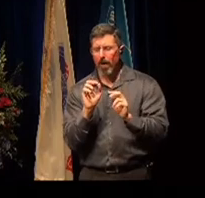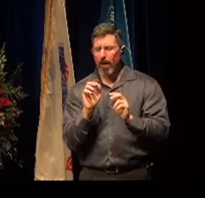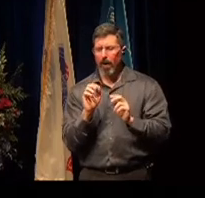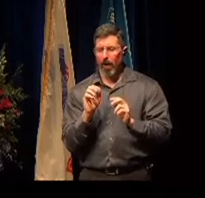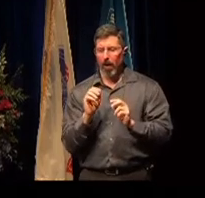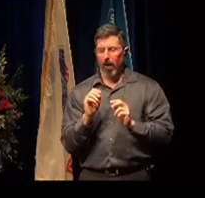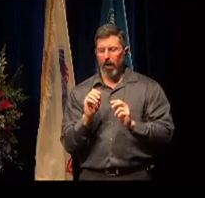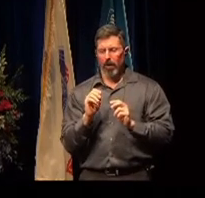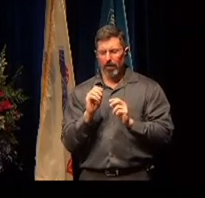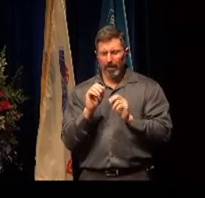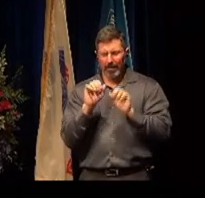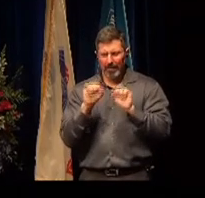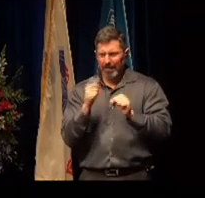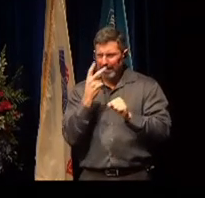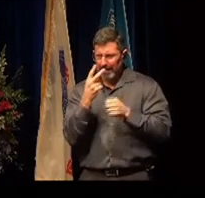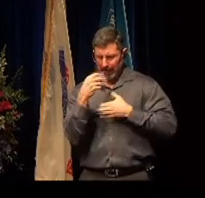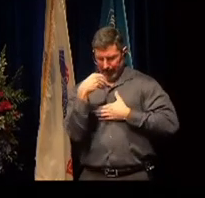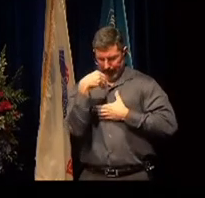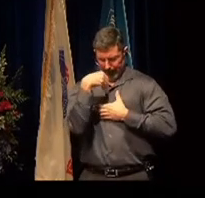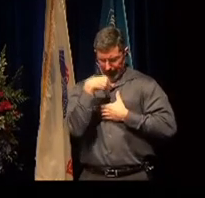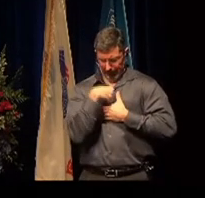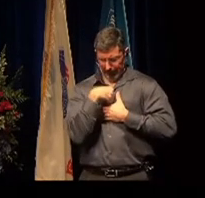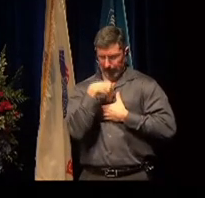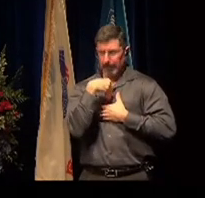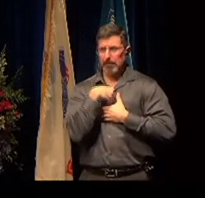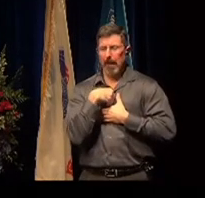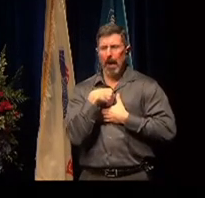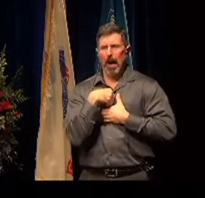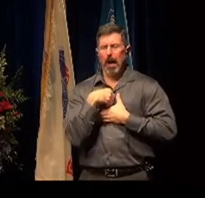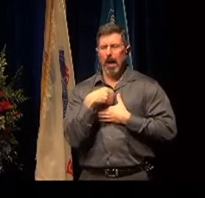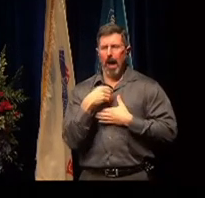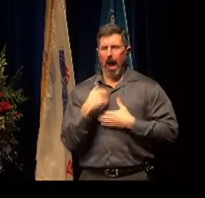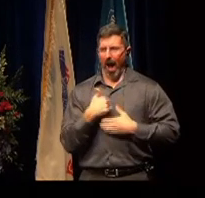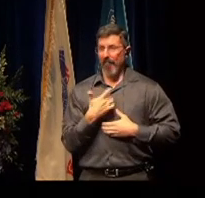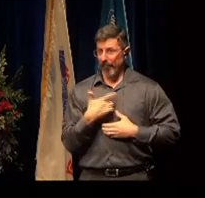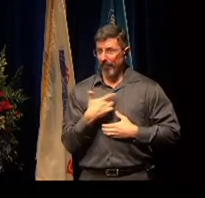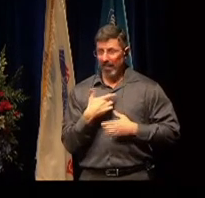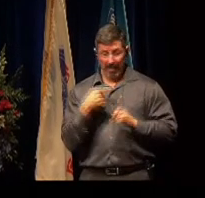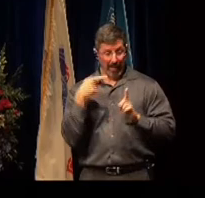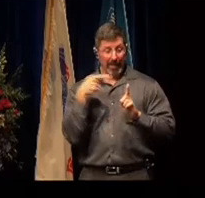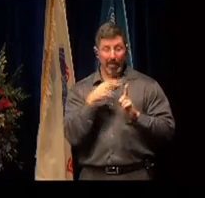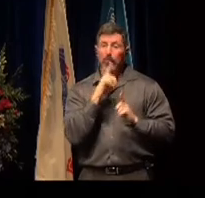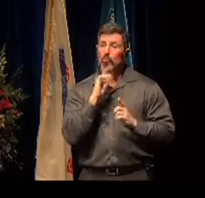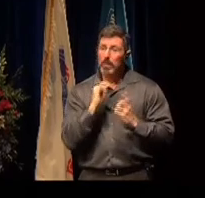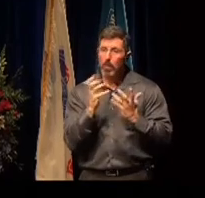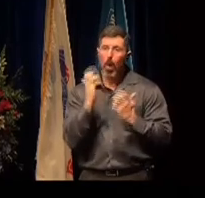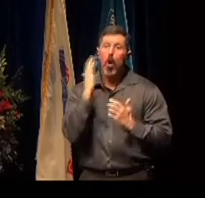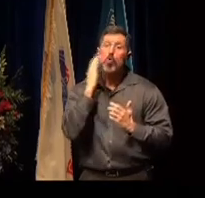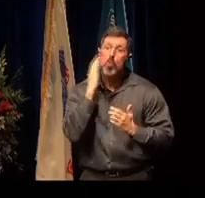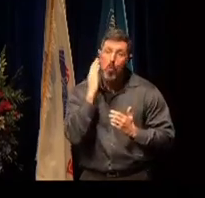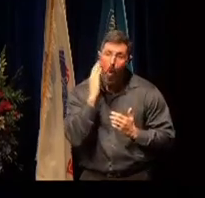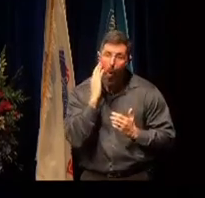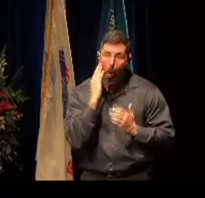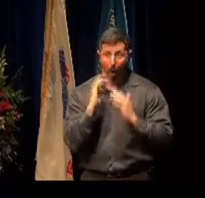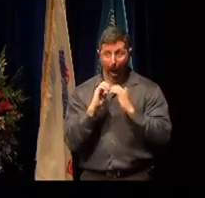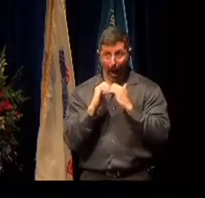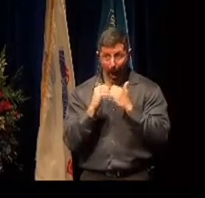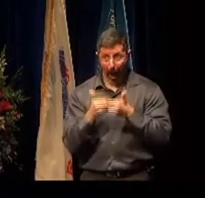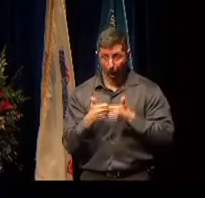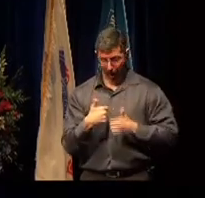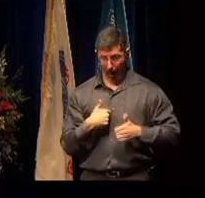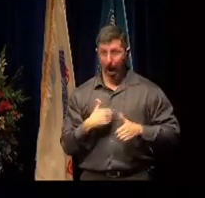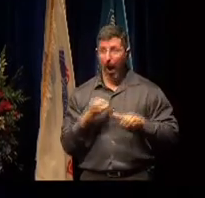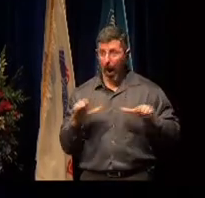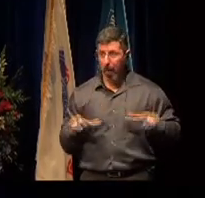I presented, and a tone of voice that conveyed that he really actually wanted to know how I was doing. I